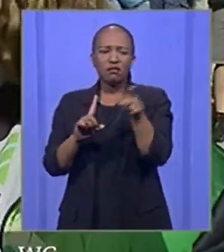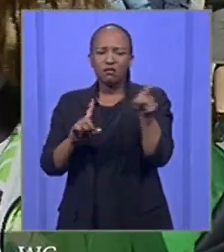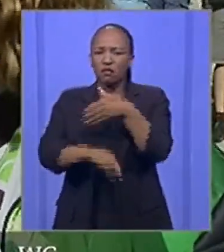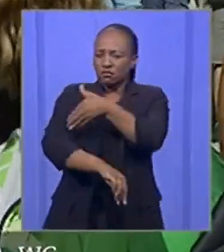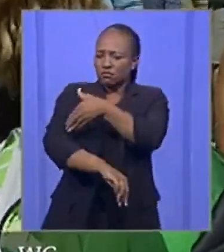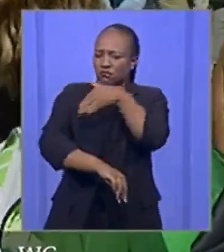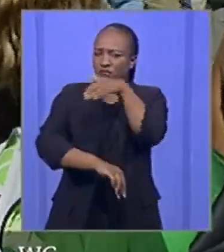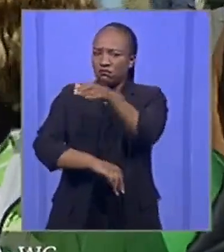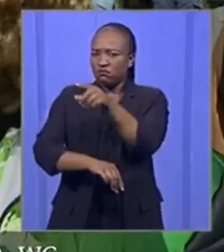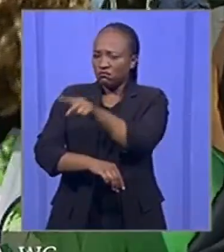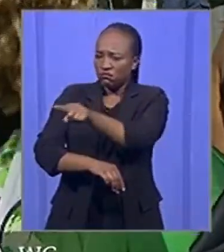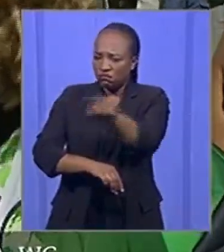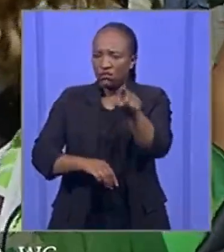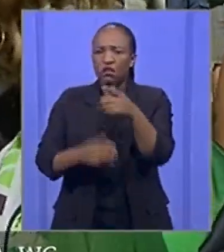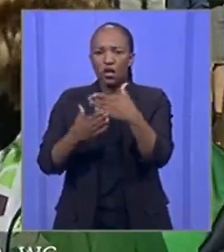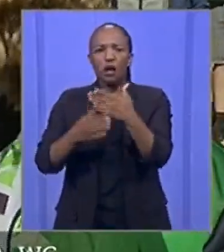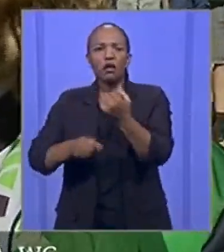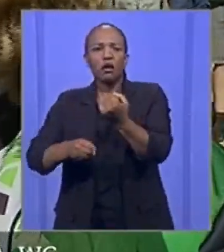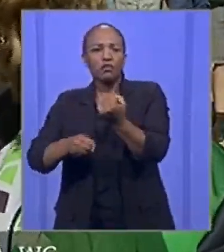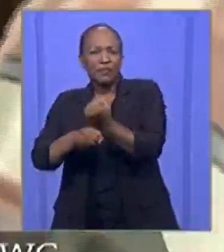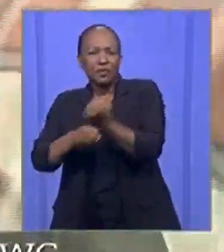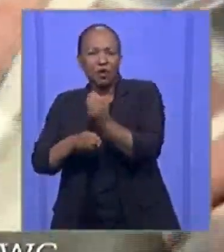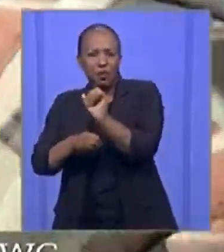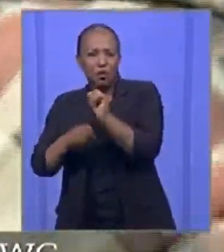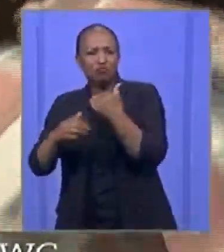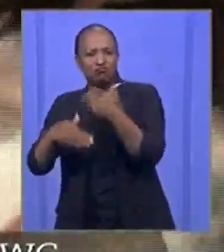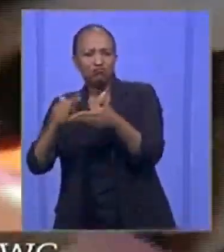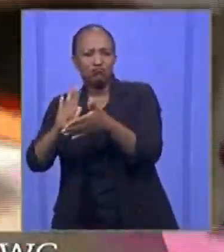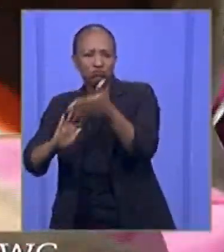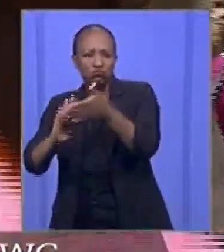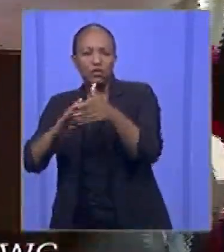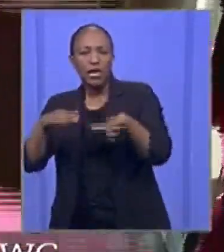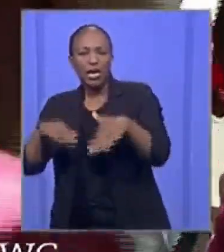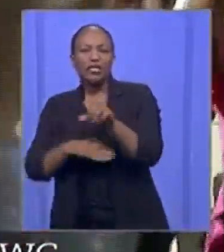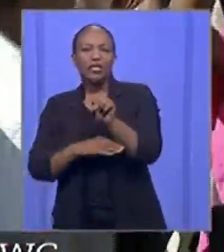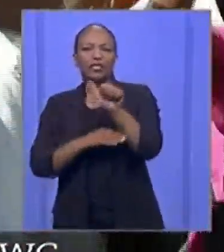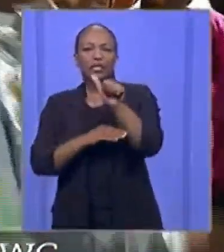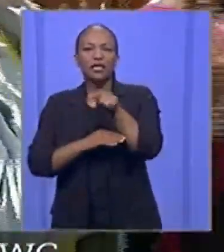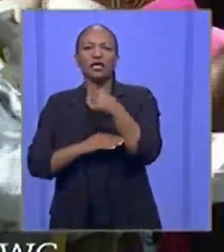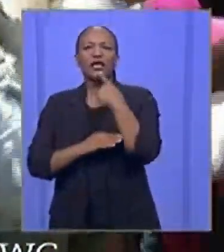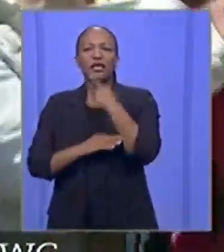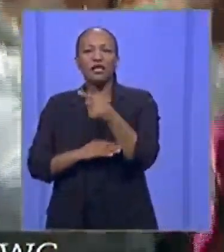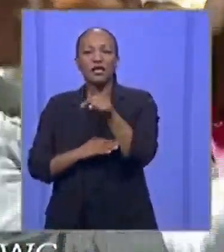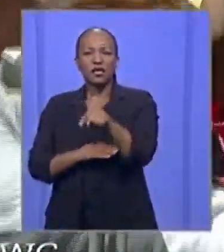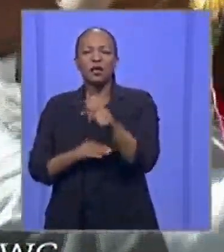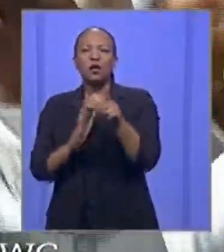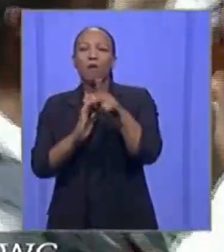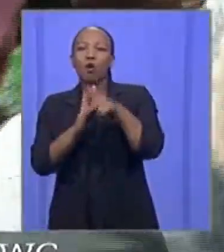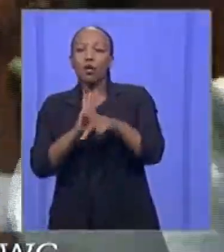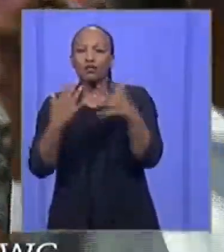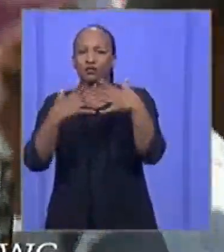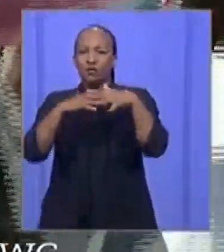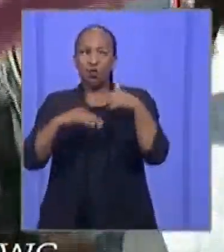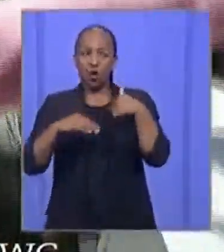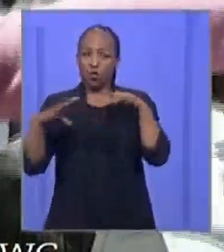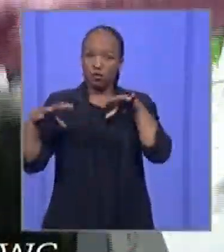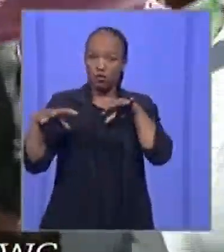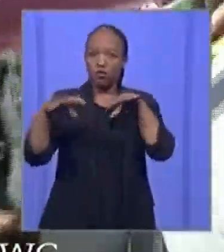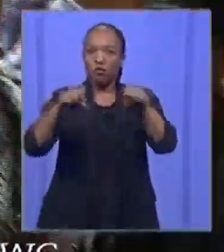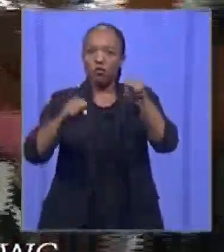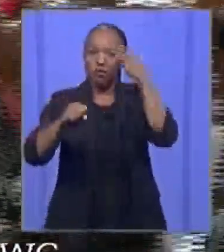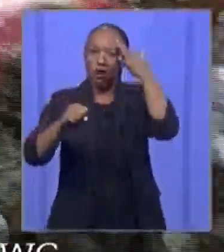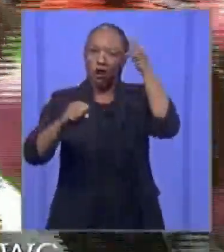do their work as well. And that is something that we're very big on as Action SA, and we plan to implement these kinds of policies when we come into government, right post